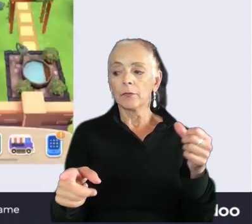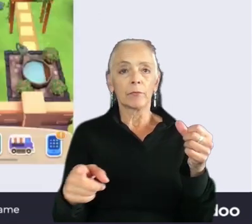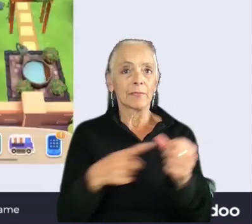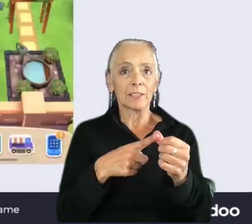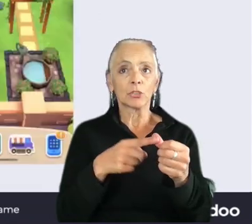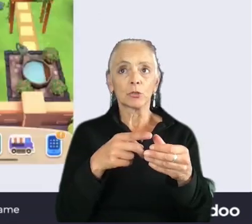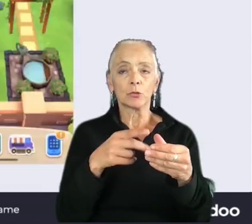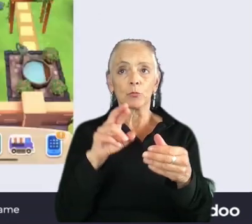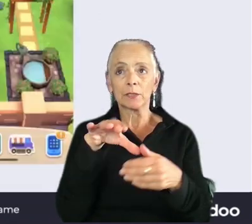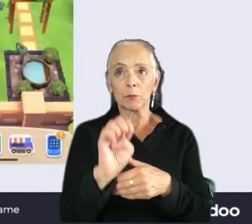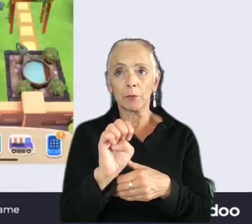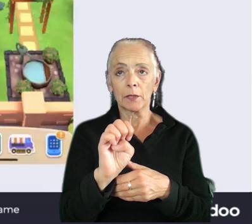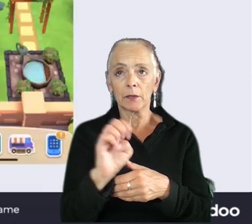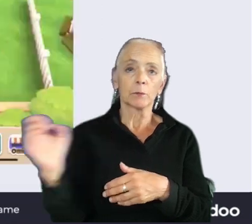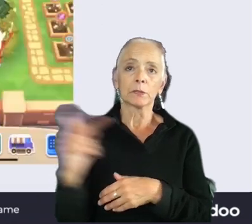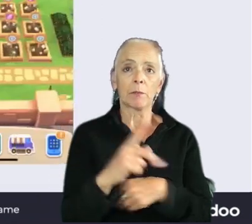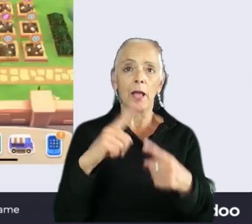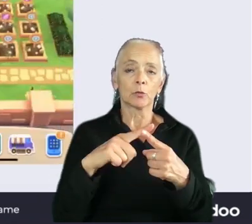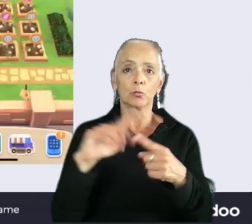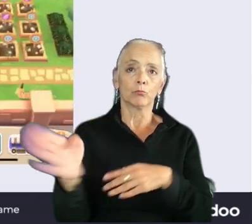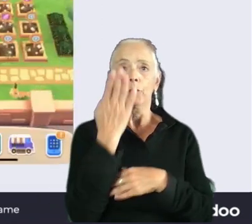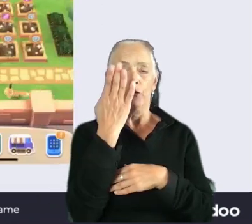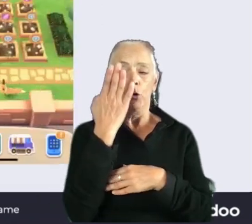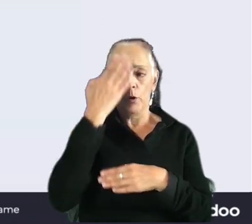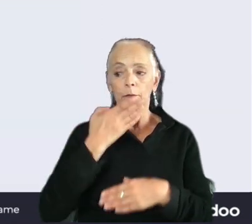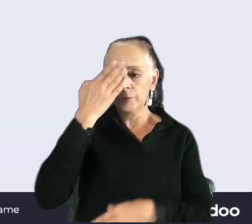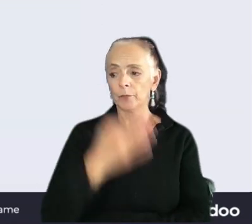recipe comes back again to the foreground.